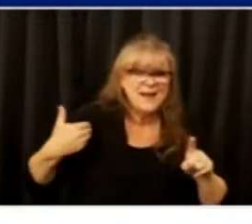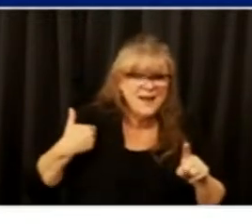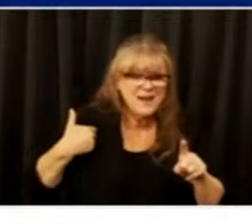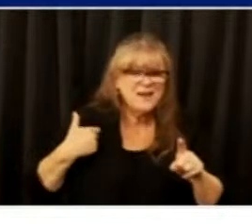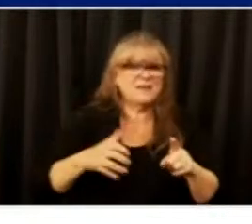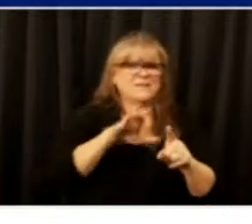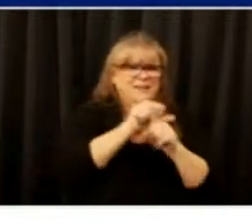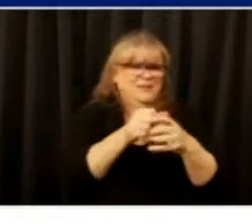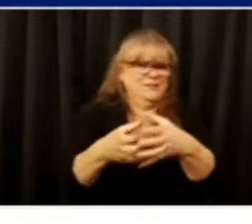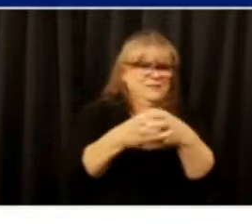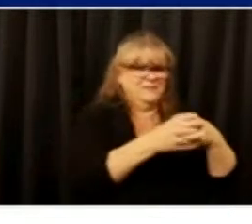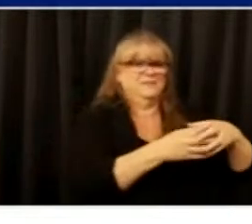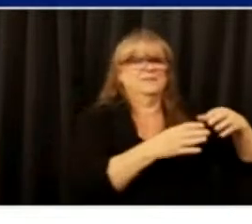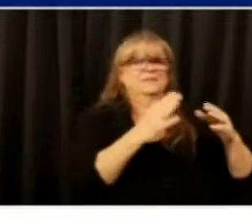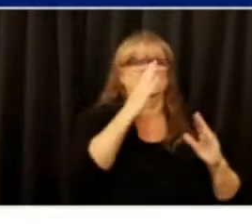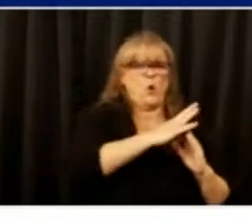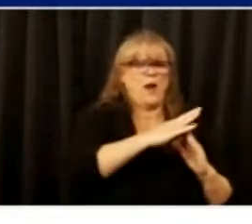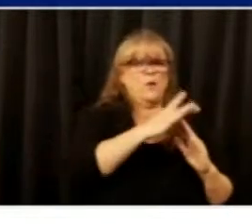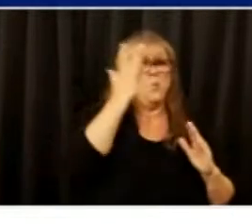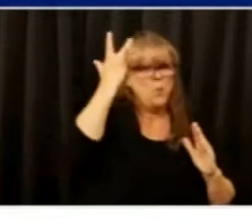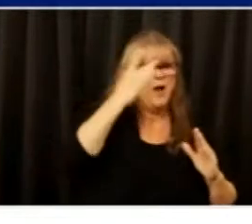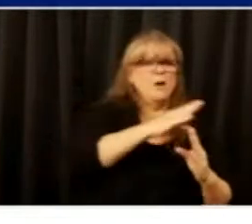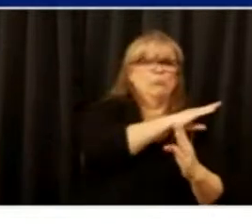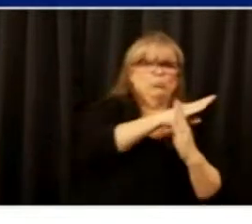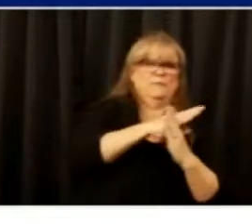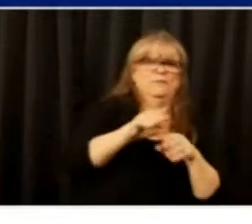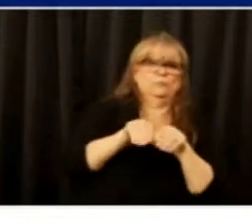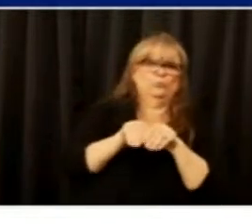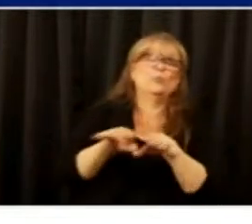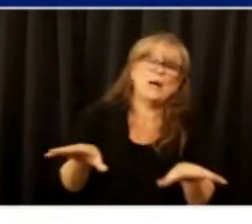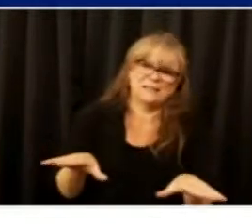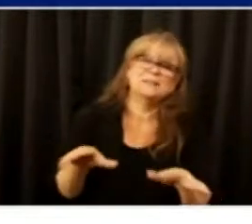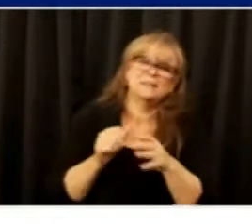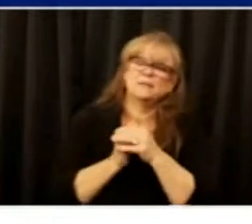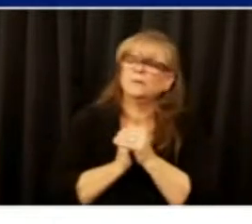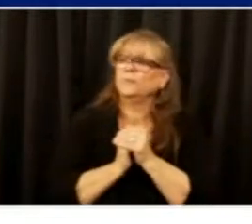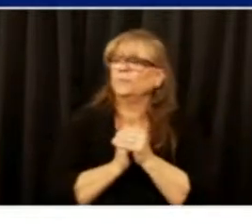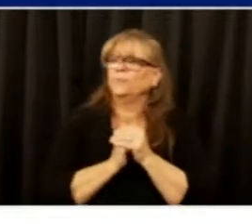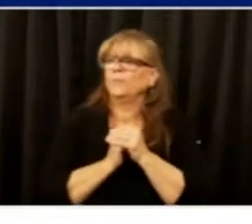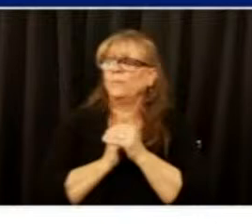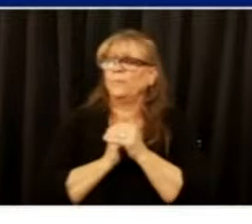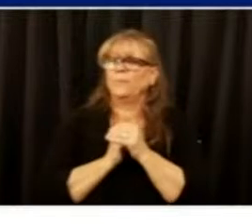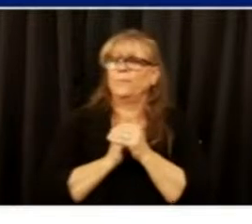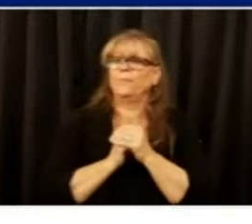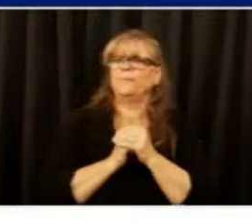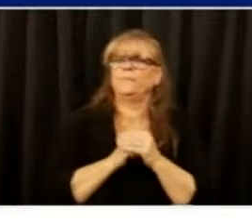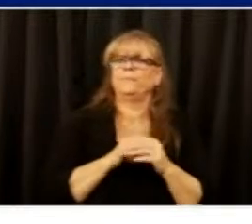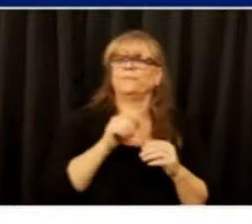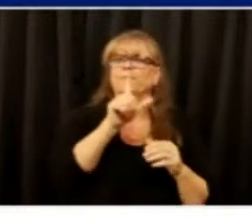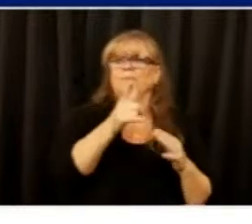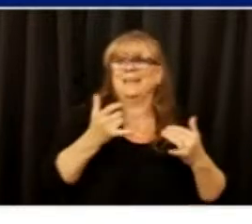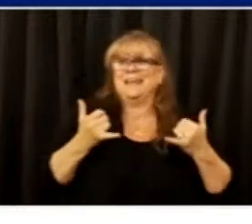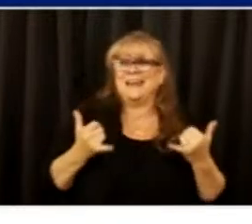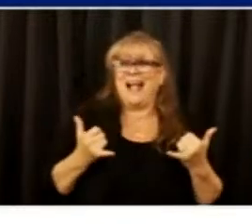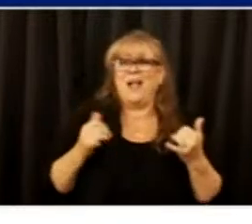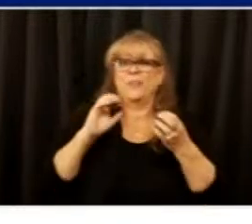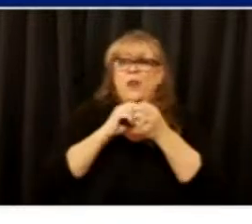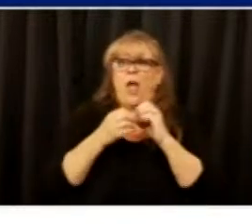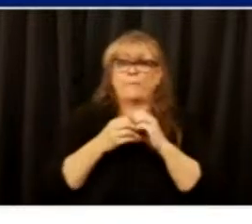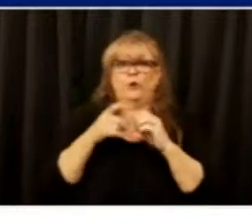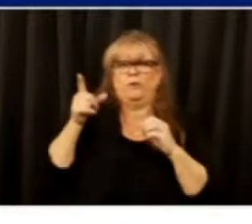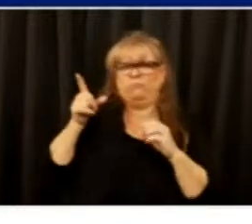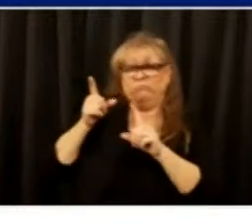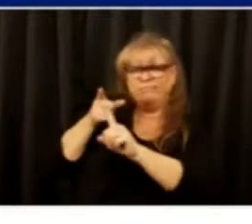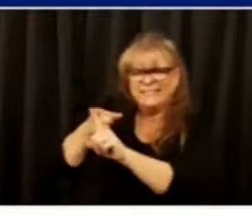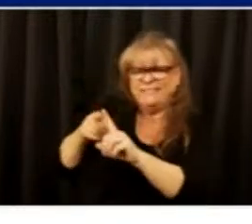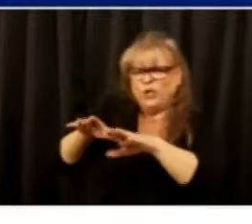Next slide, please. So the next two figures show you data on pediatric hospitalizations in Colorado. Over the last few weeks, we've been